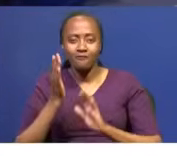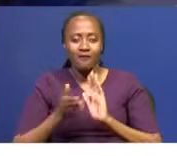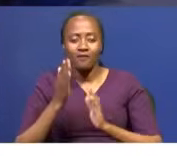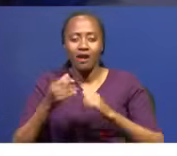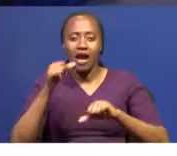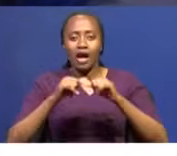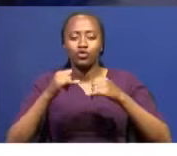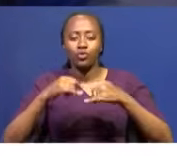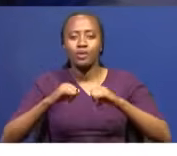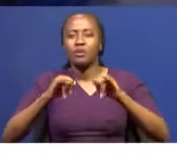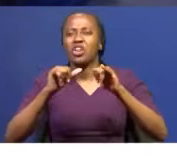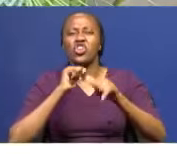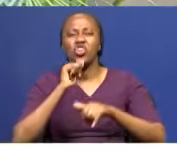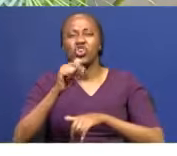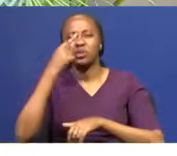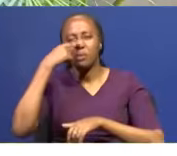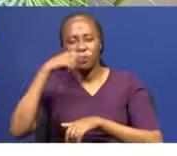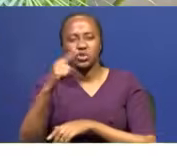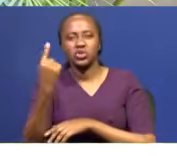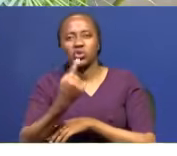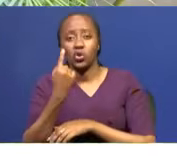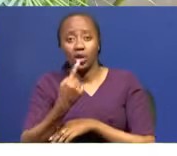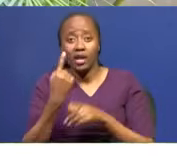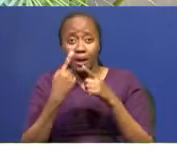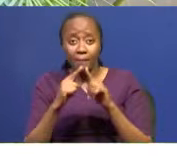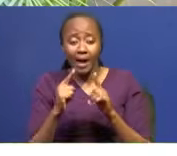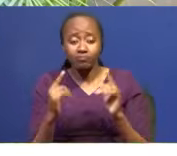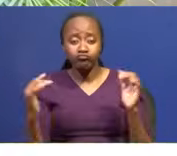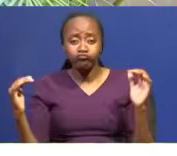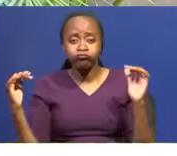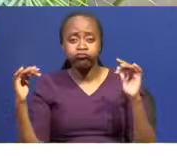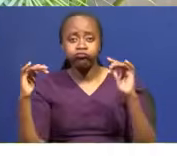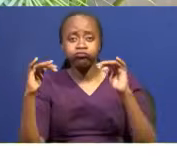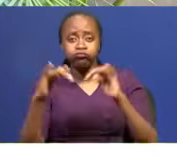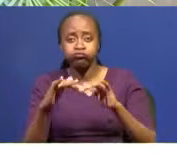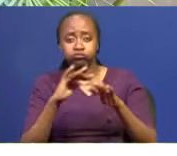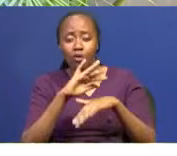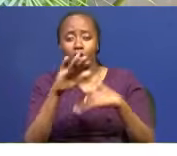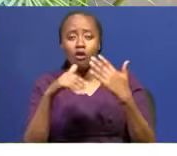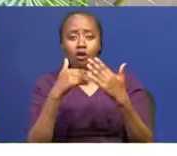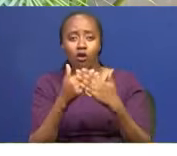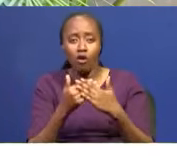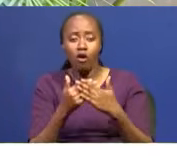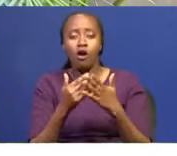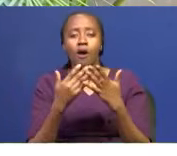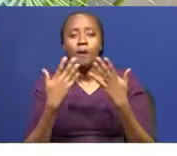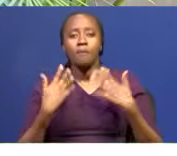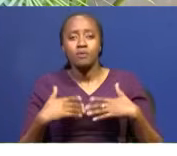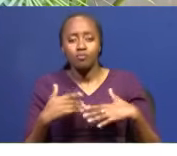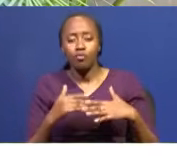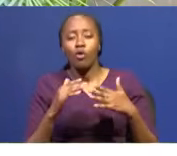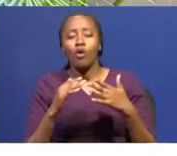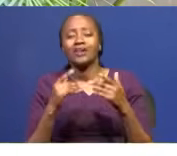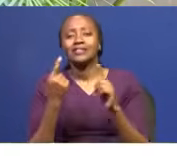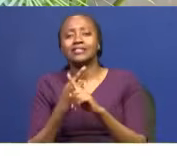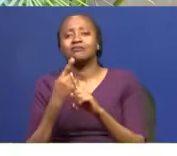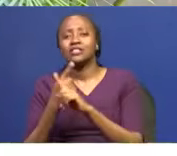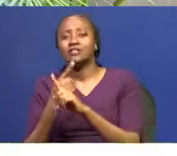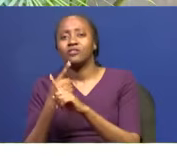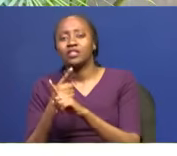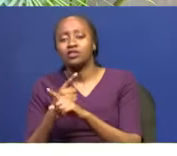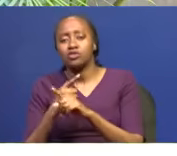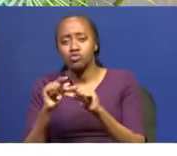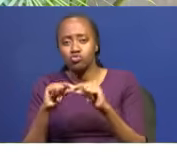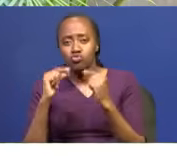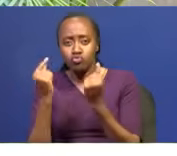implementation, not just policy. We are bringing together all the key players. It's multi-sectoral approach, making sure that